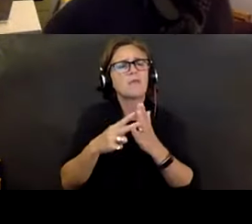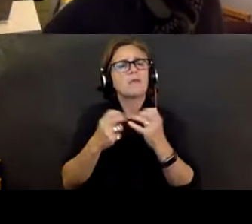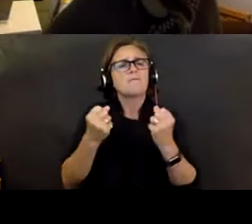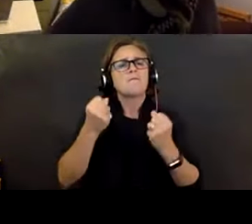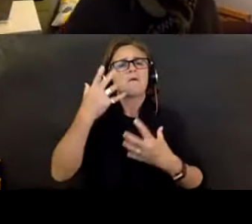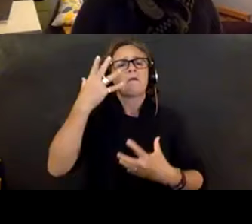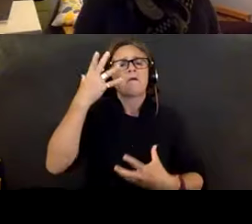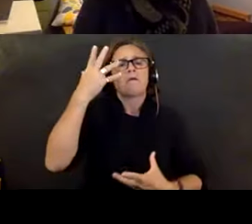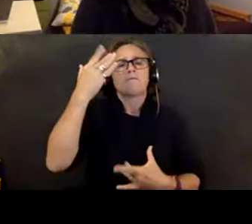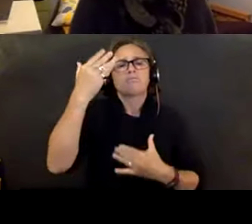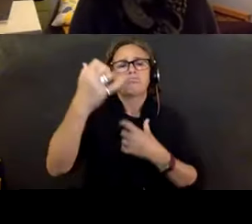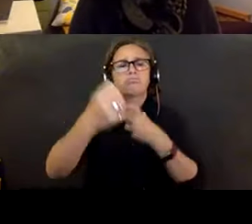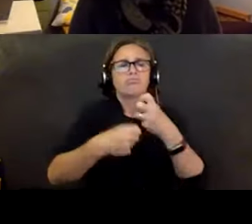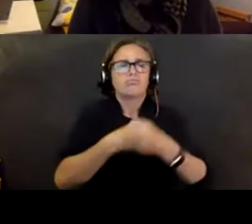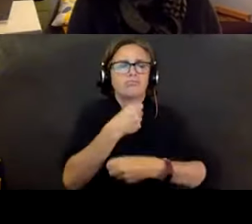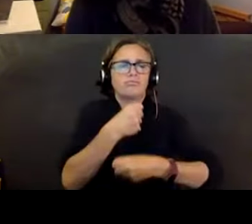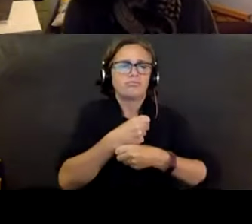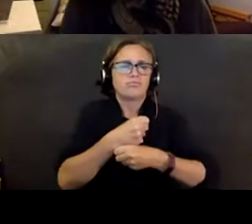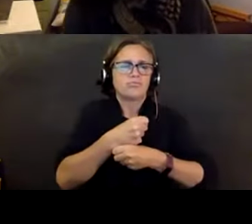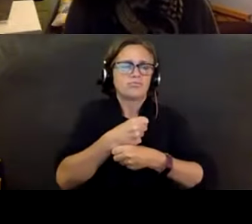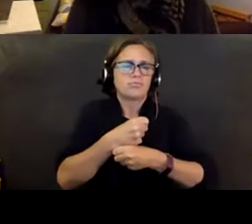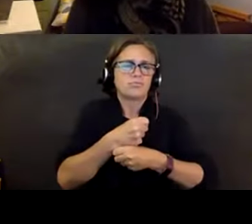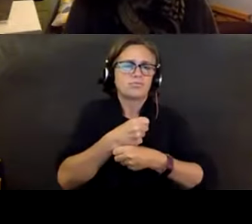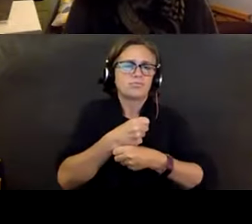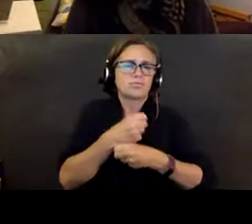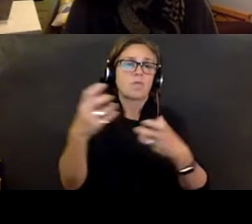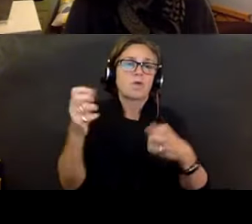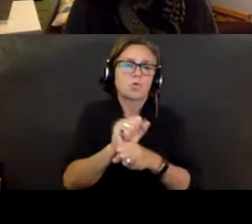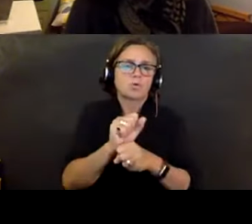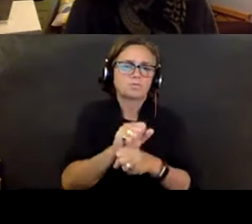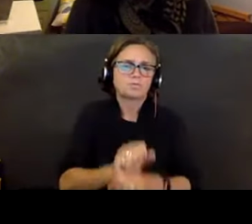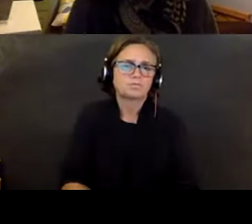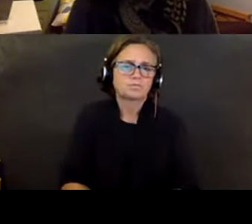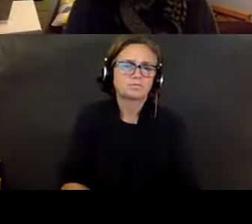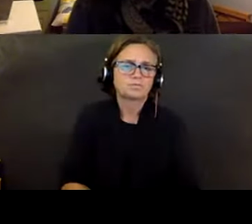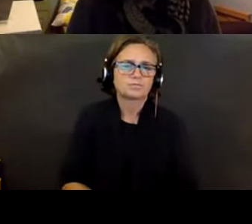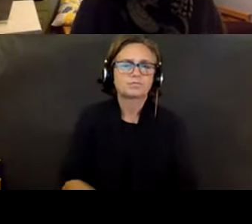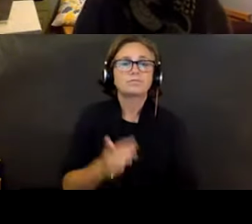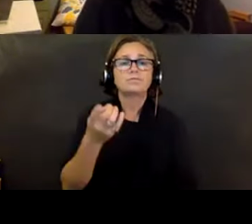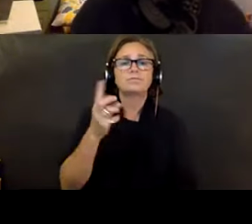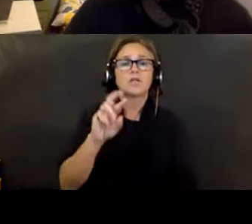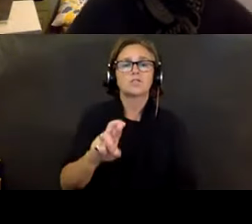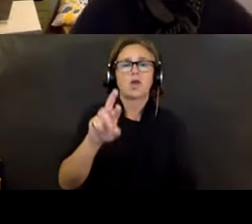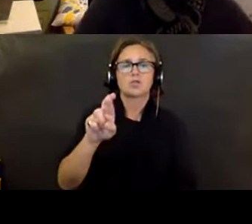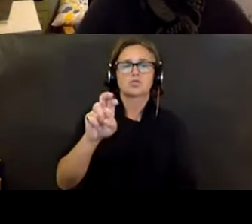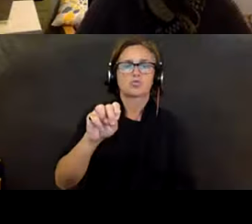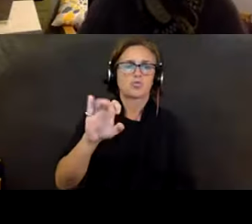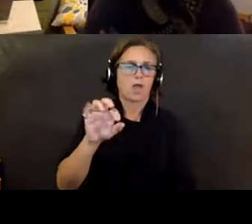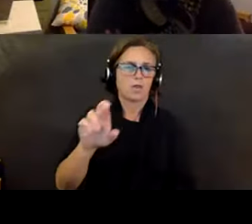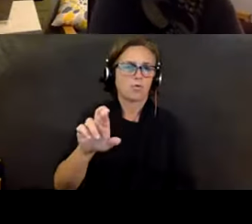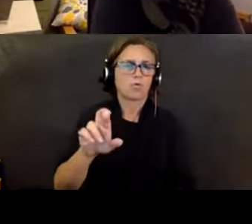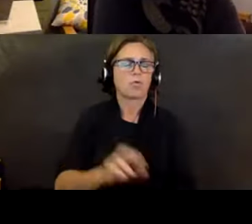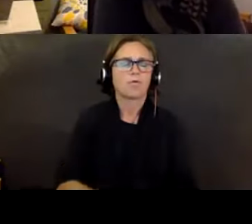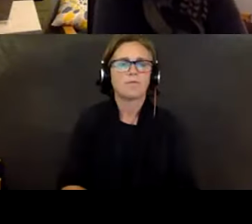yes, so much work. And I think we're engaged in it. And I think that we continue to